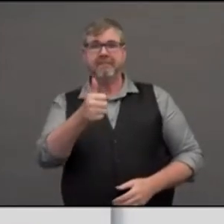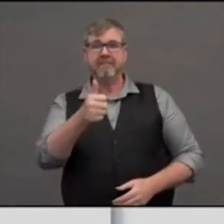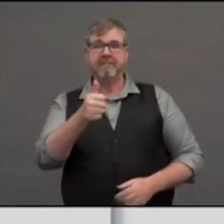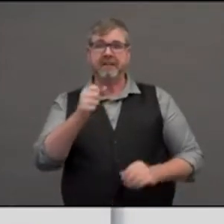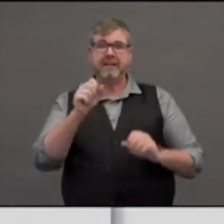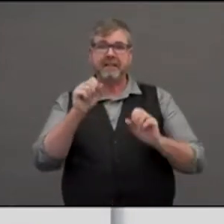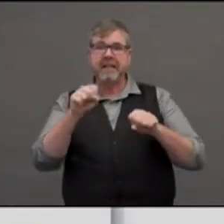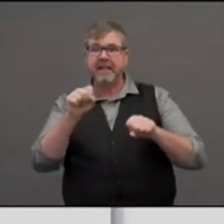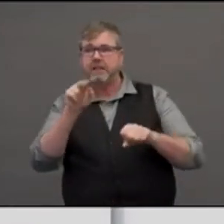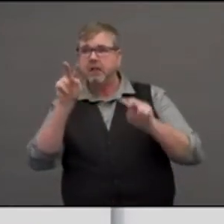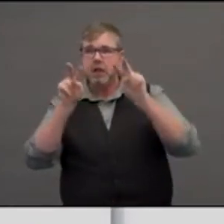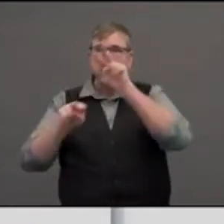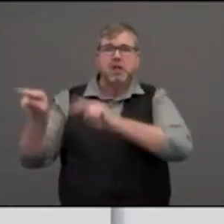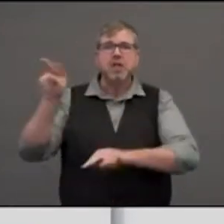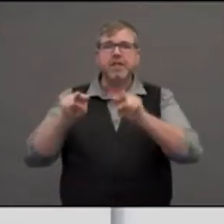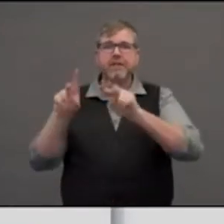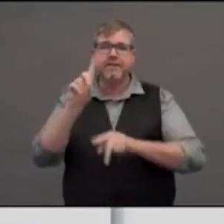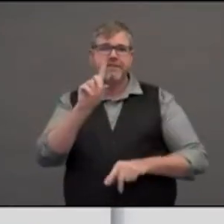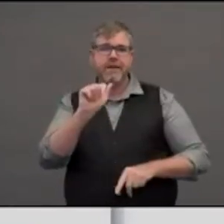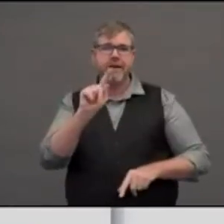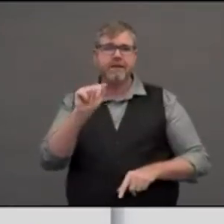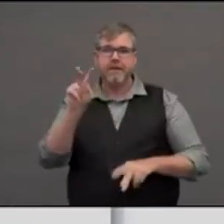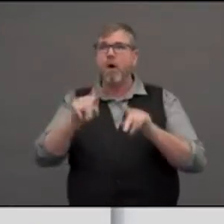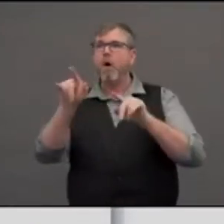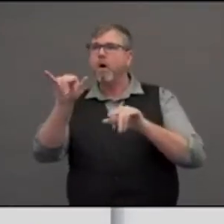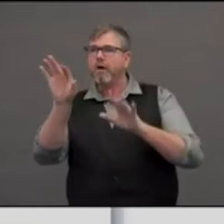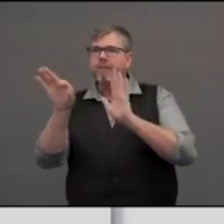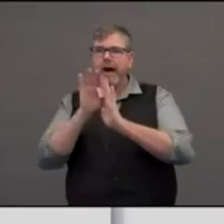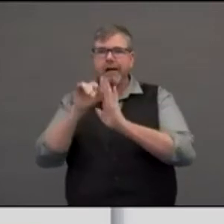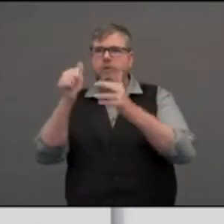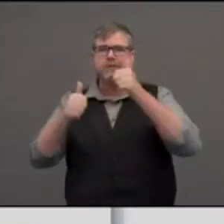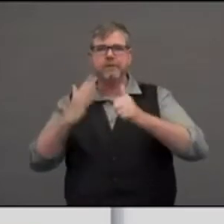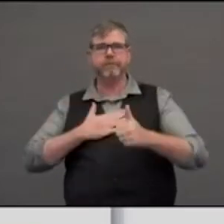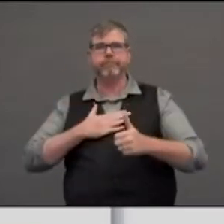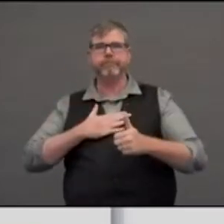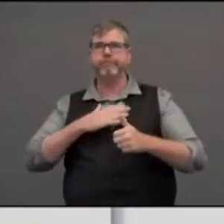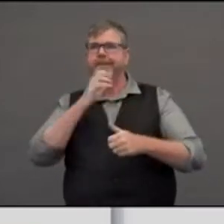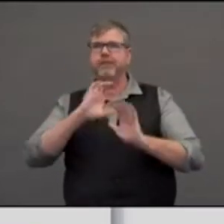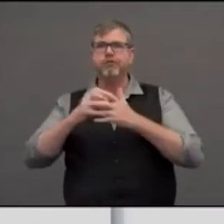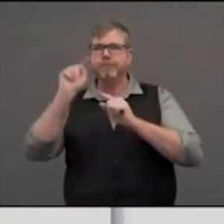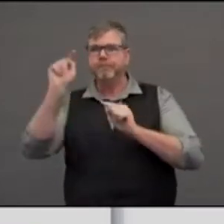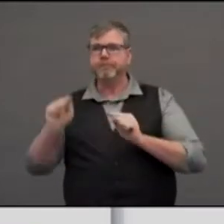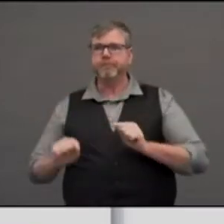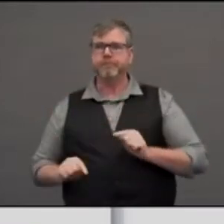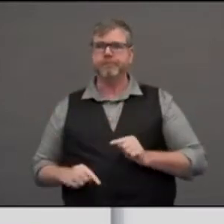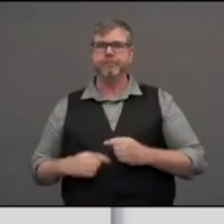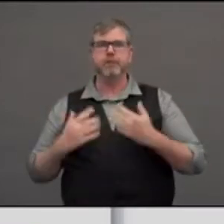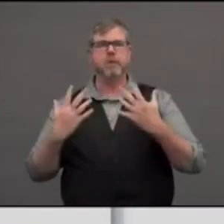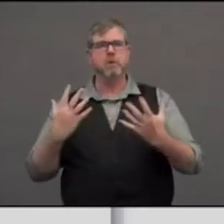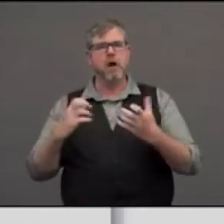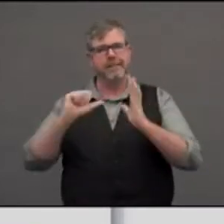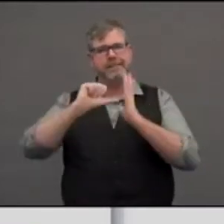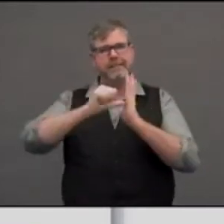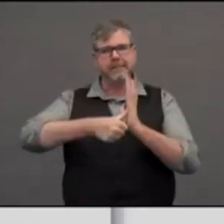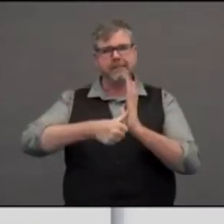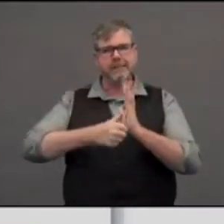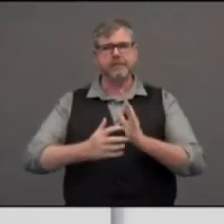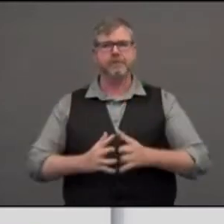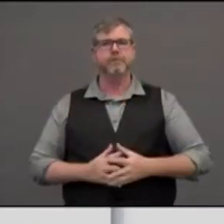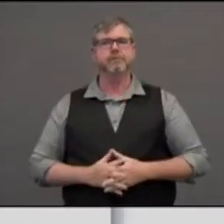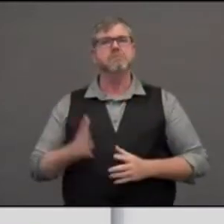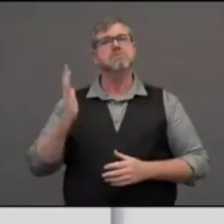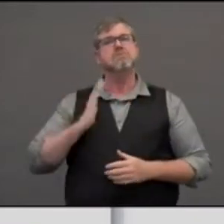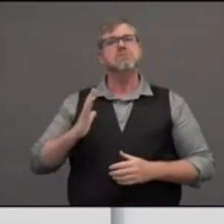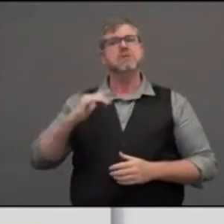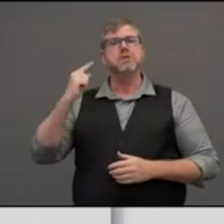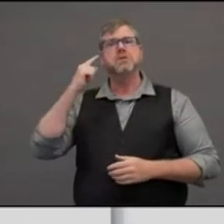there are cases in every age group. I think of note really is that whereas before we used to think this was a disease that